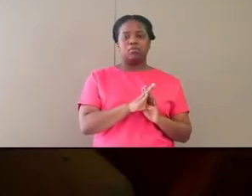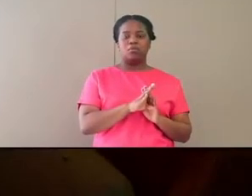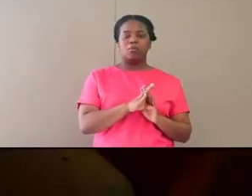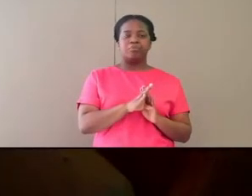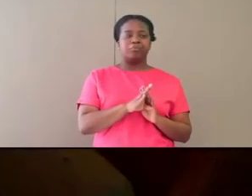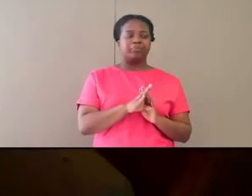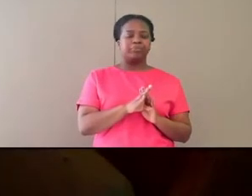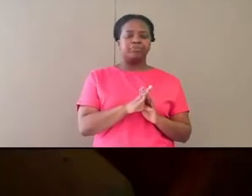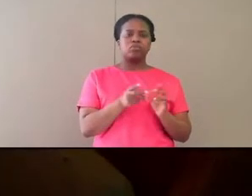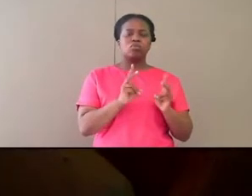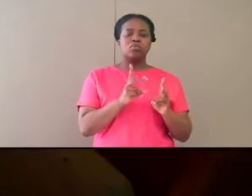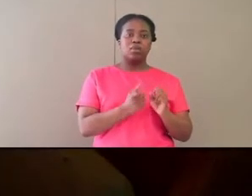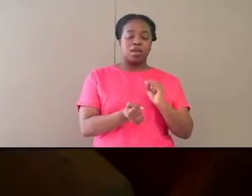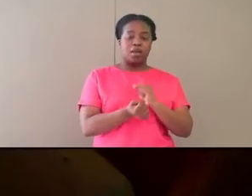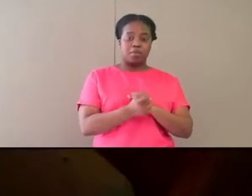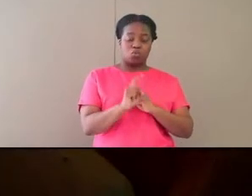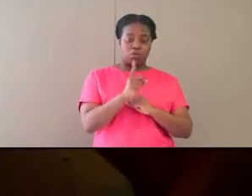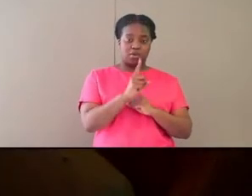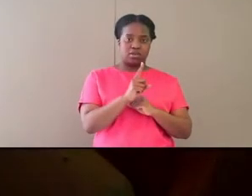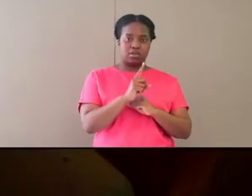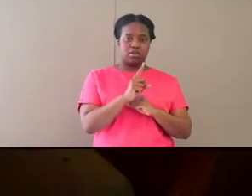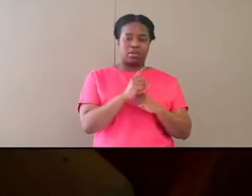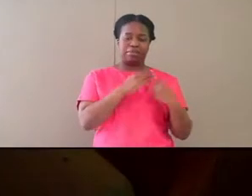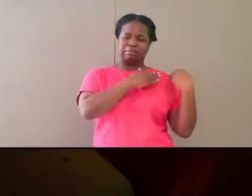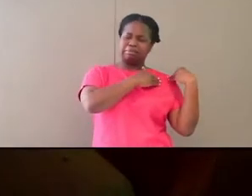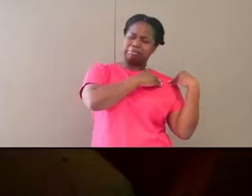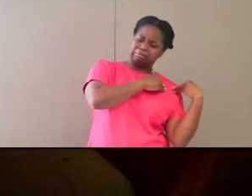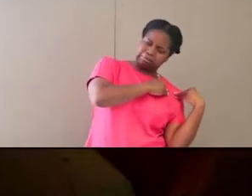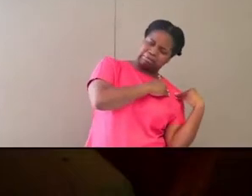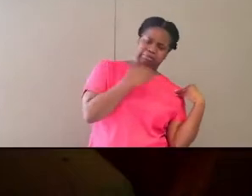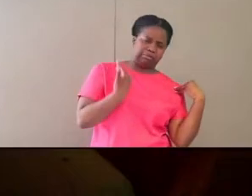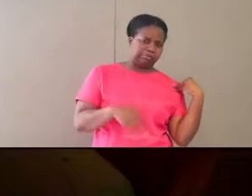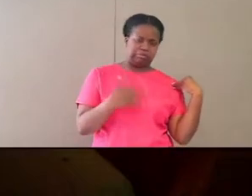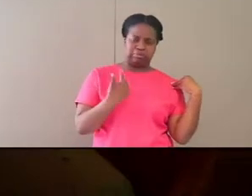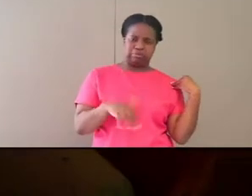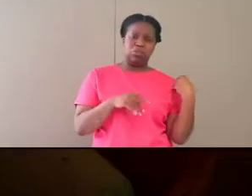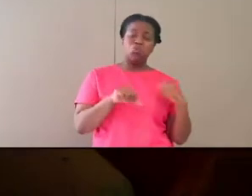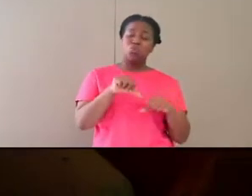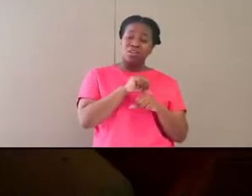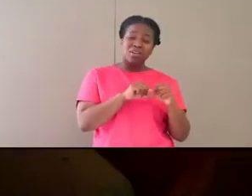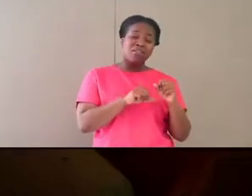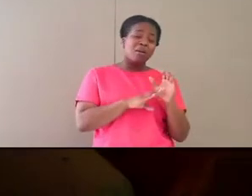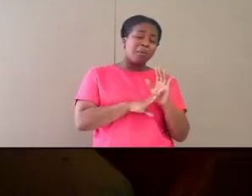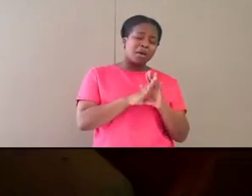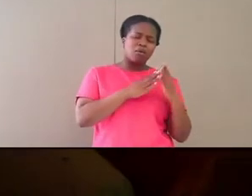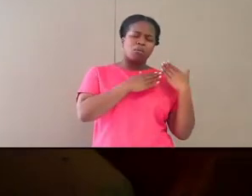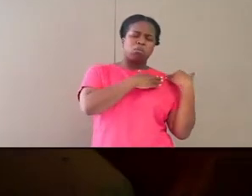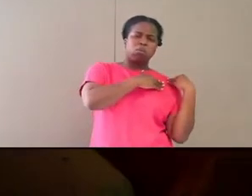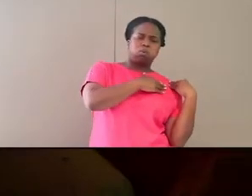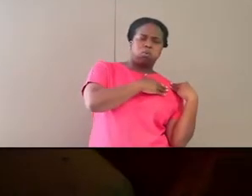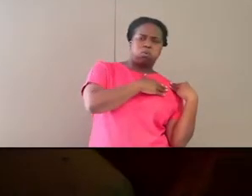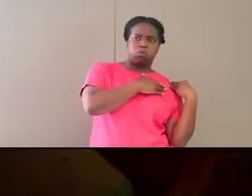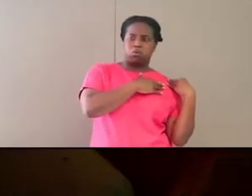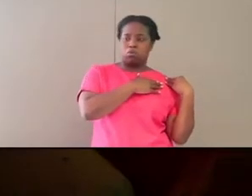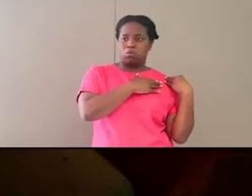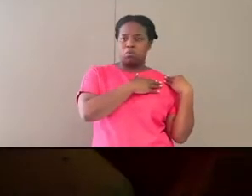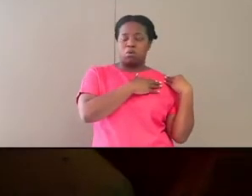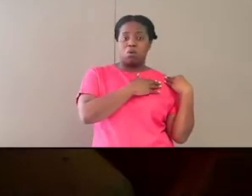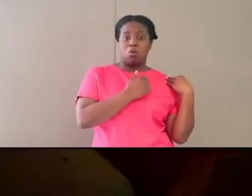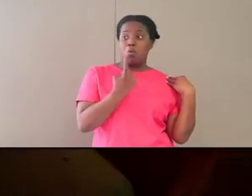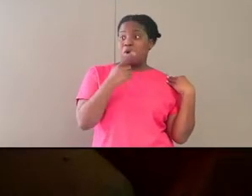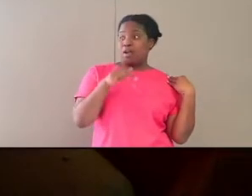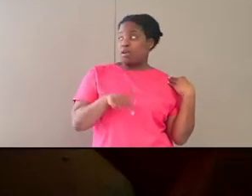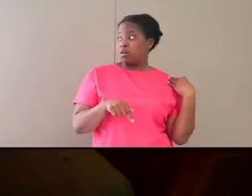DSD is carrying quite a lot of responsibility. In this room, someone would have